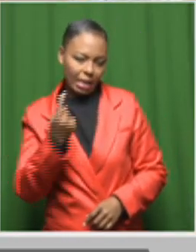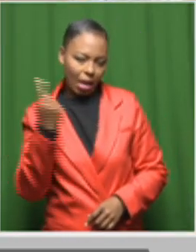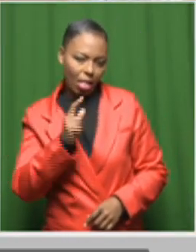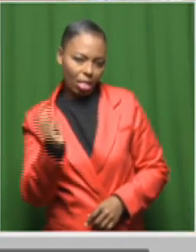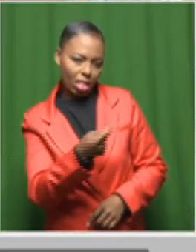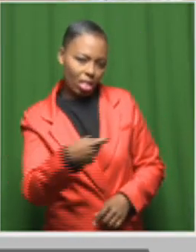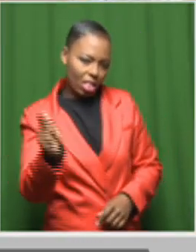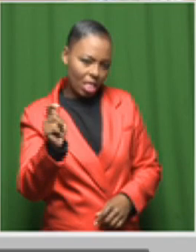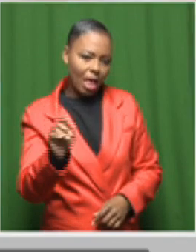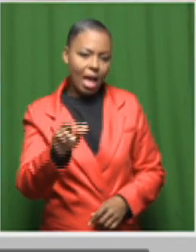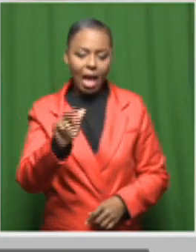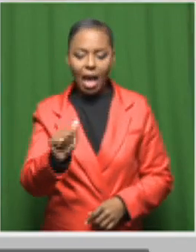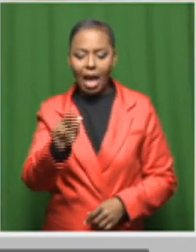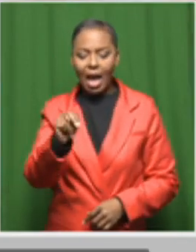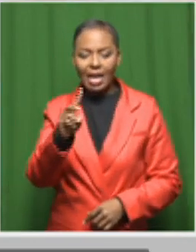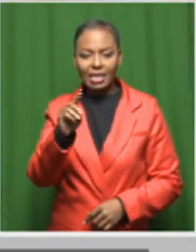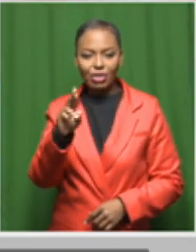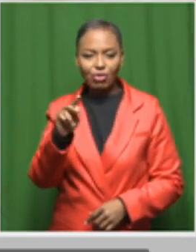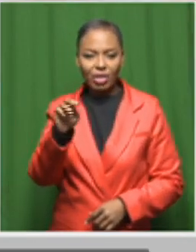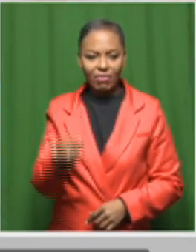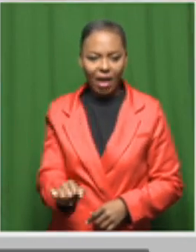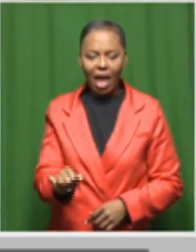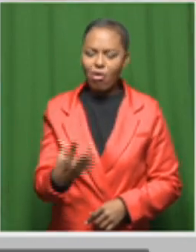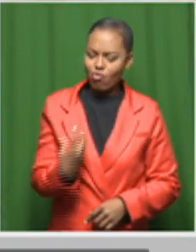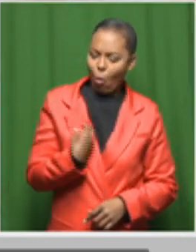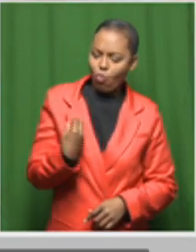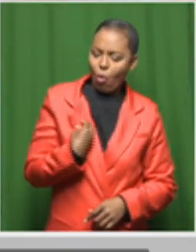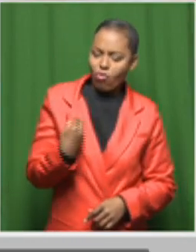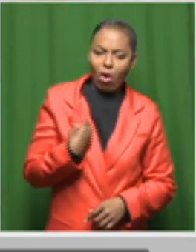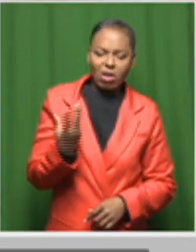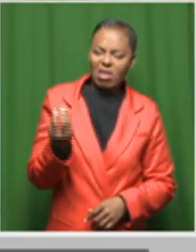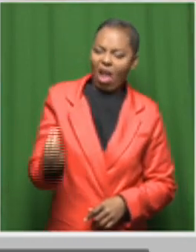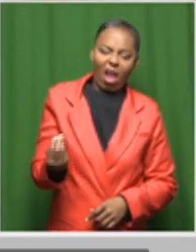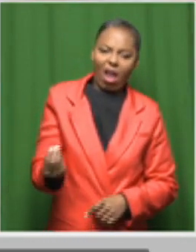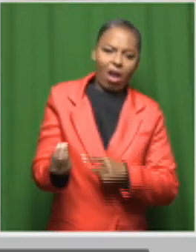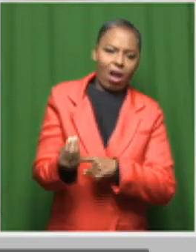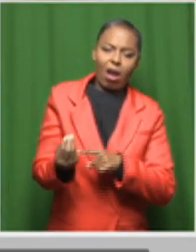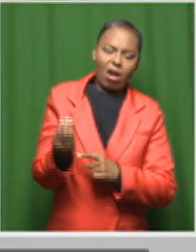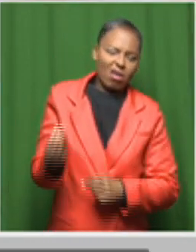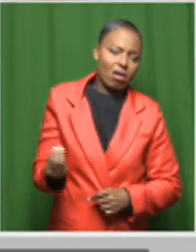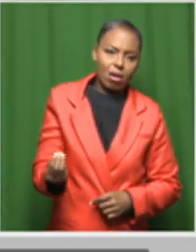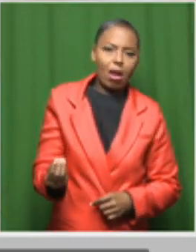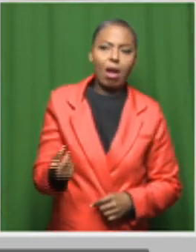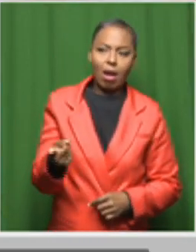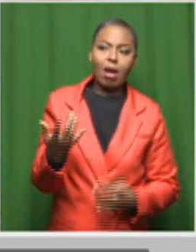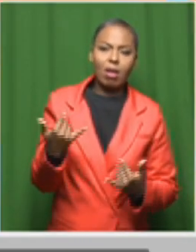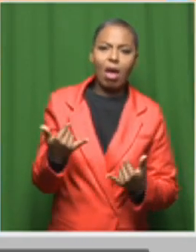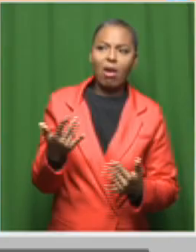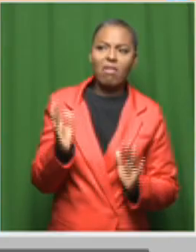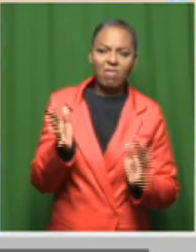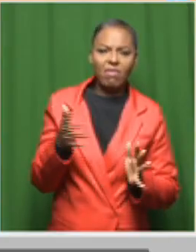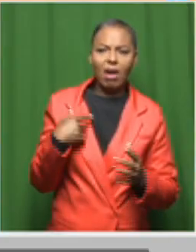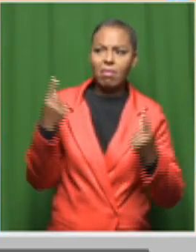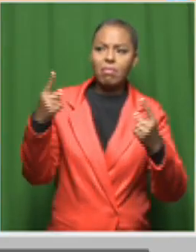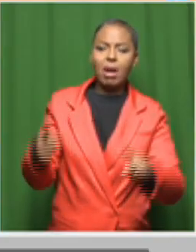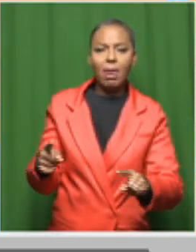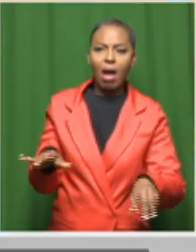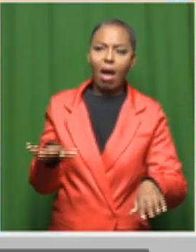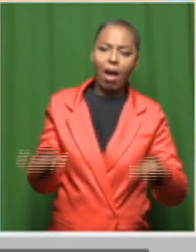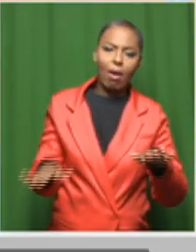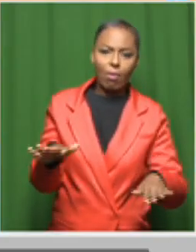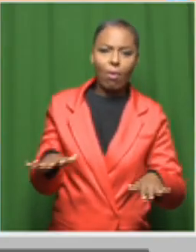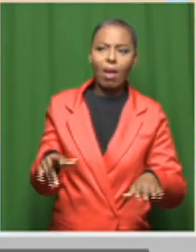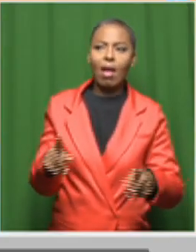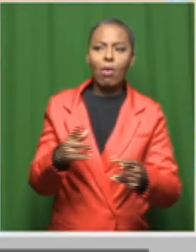Mira Andreeva, the 6th seed. She's a young kid who's going to win Roland Garros sometime. And then, of course, the American